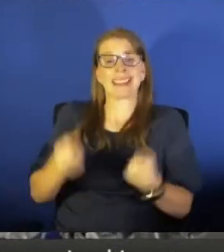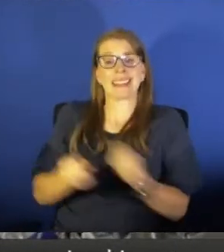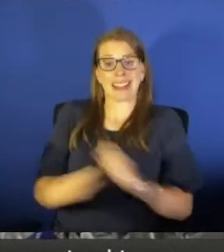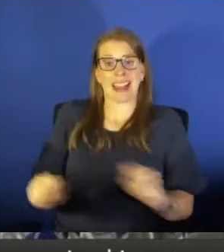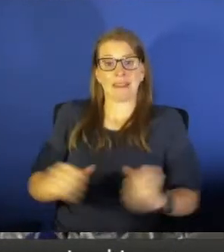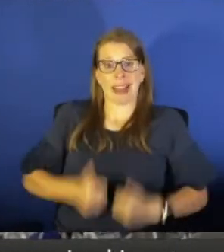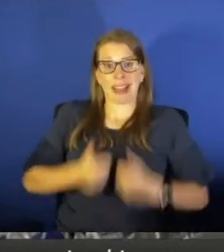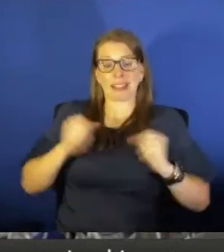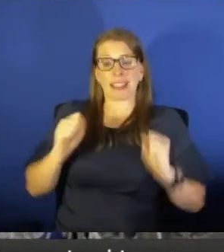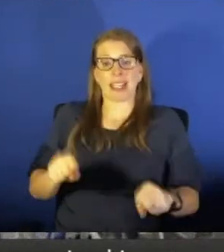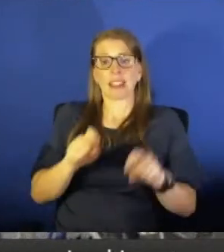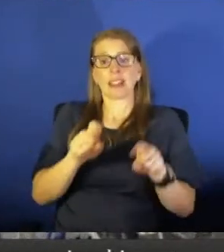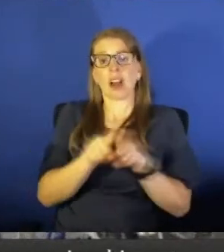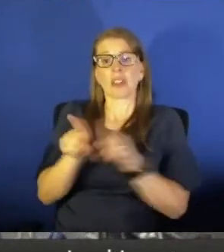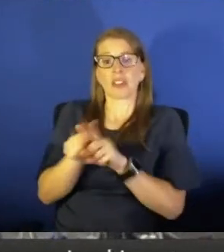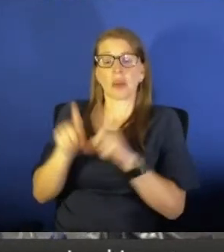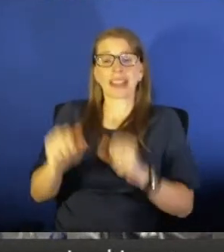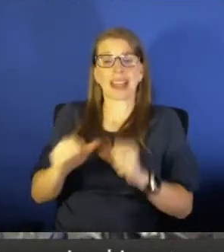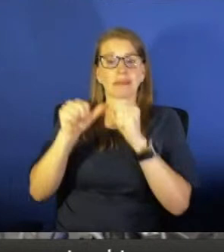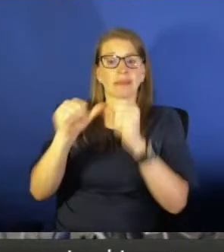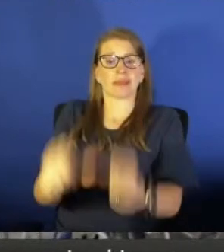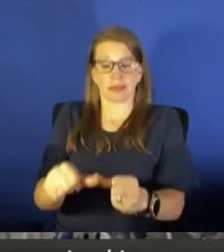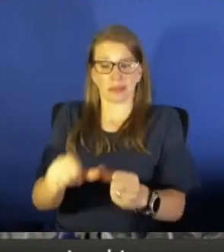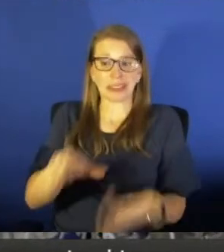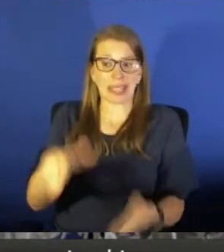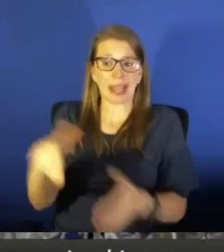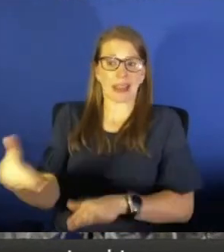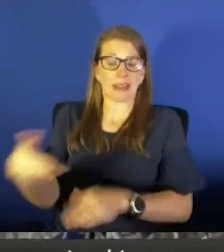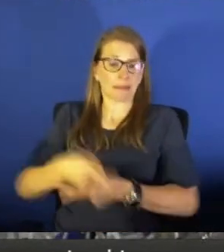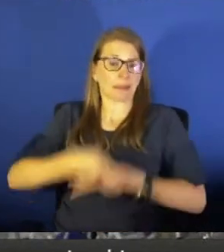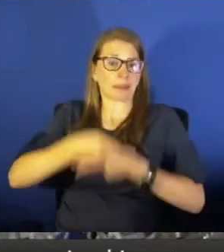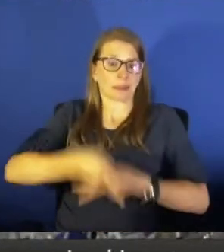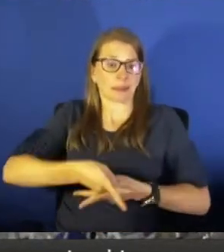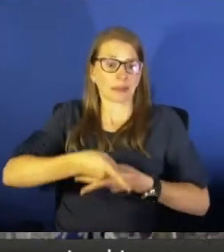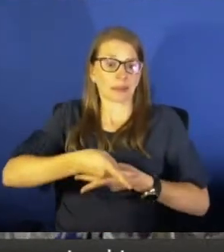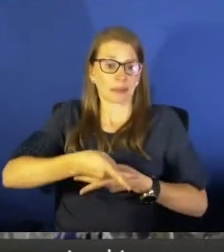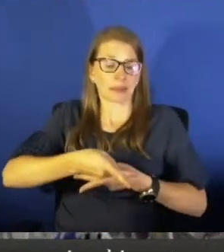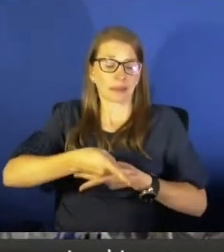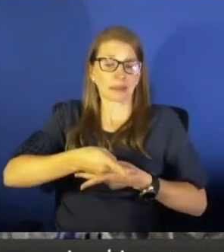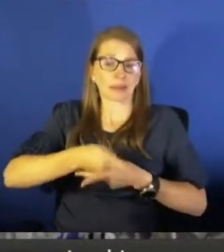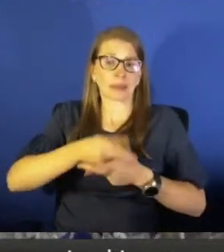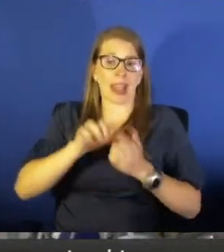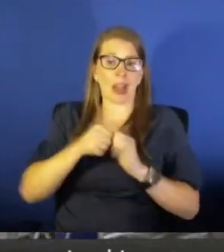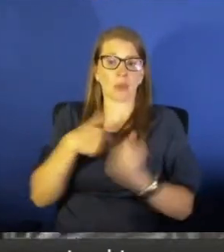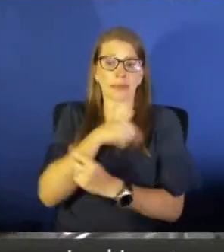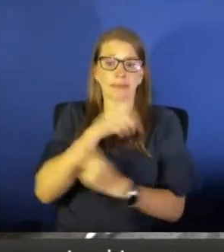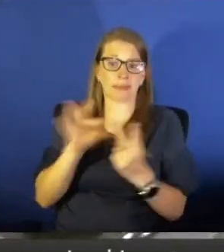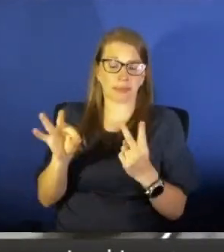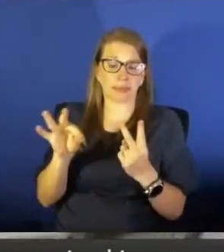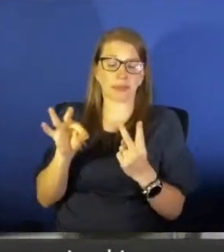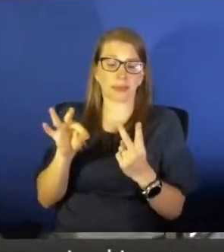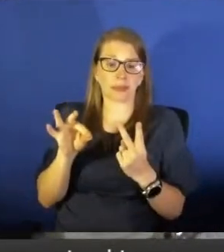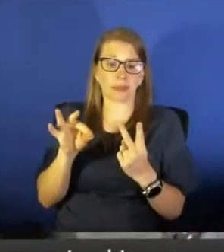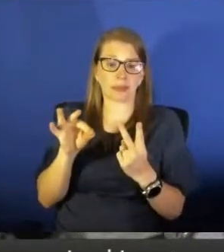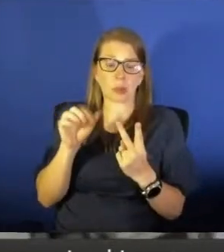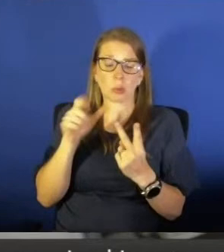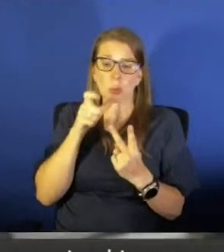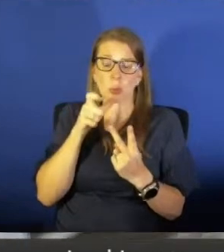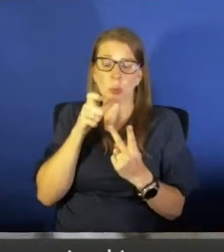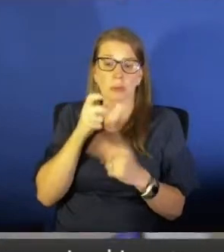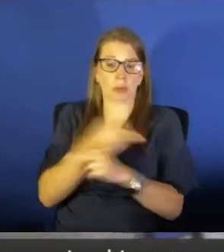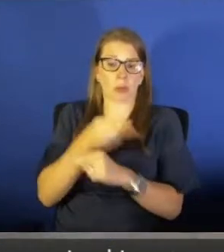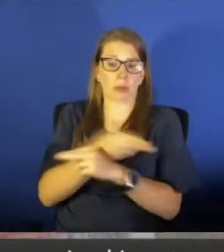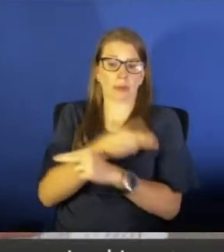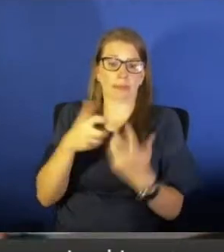can prolong death. And so we have to be very careful about how we make that selection. Boy, I can't even imagine the load